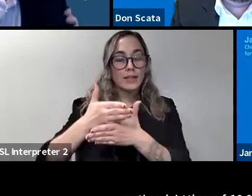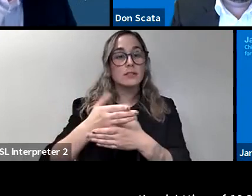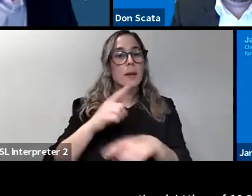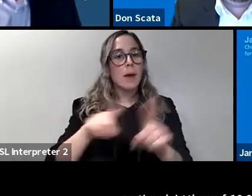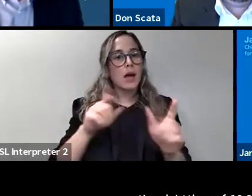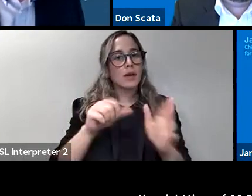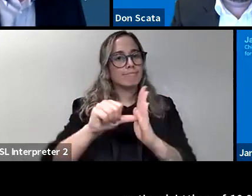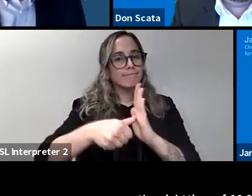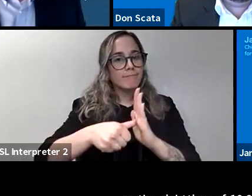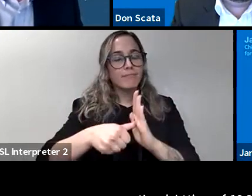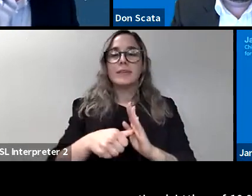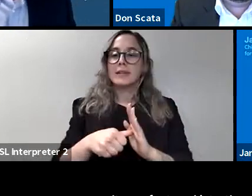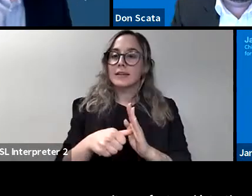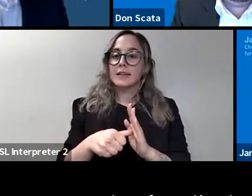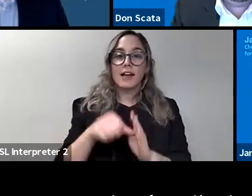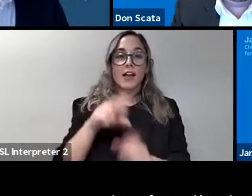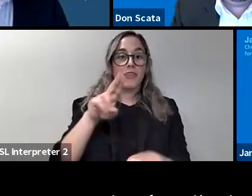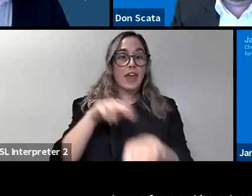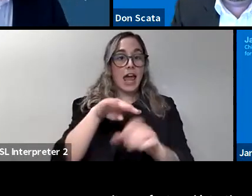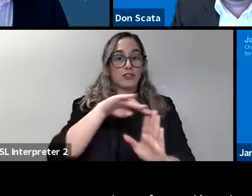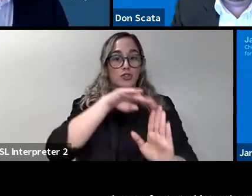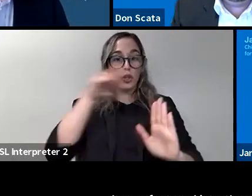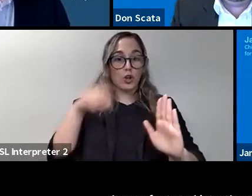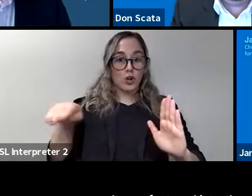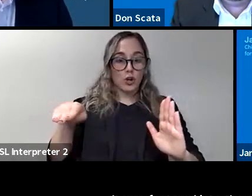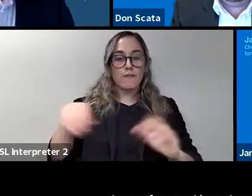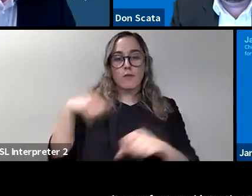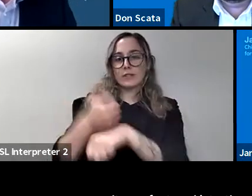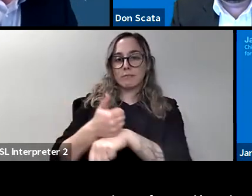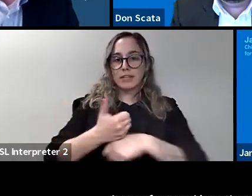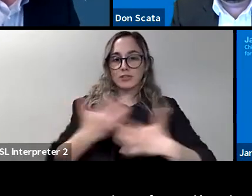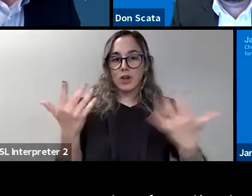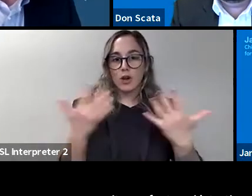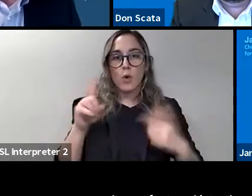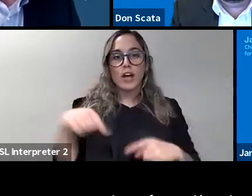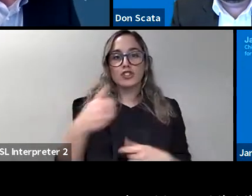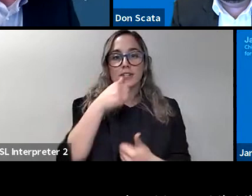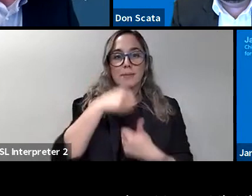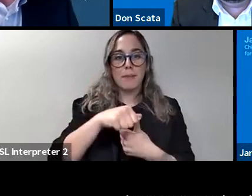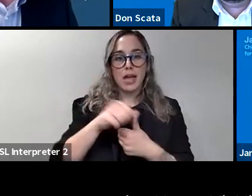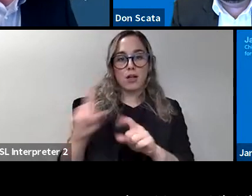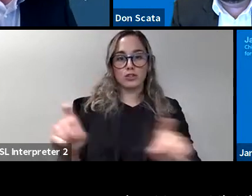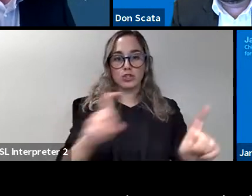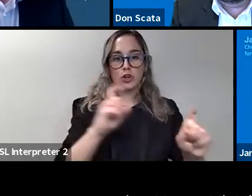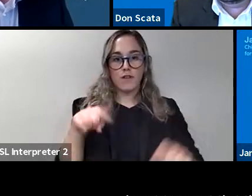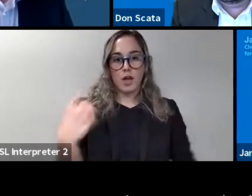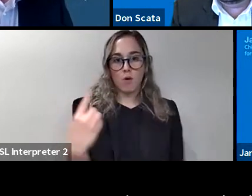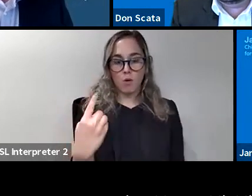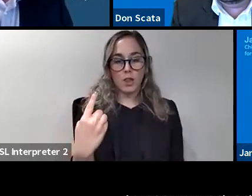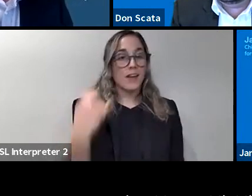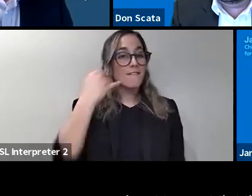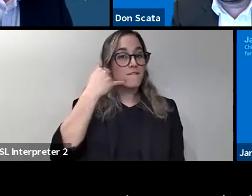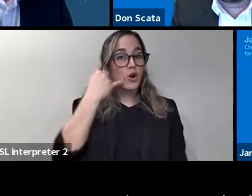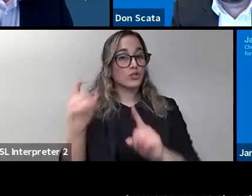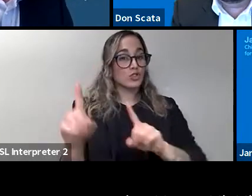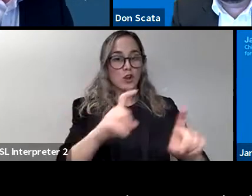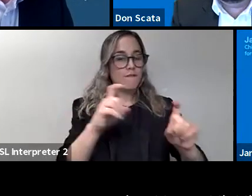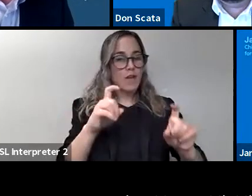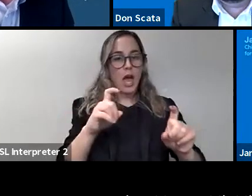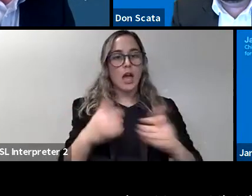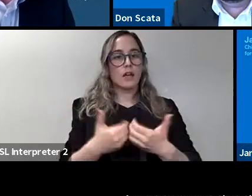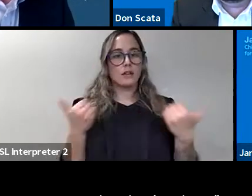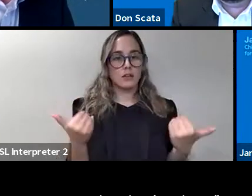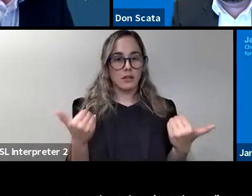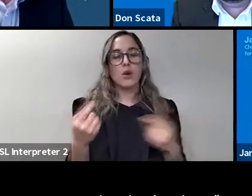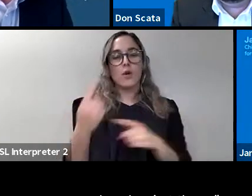that the national curve was based on just the mail survey only. The phone survey is